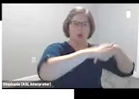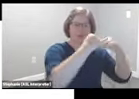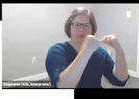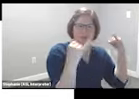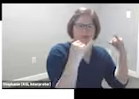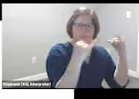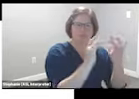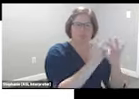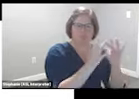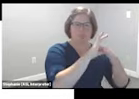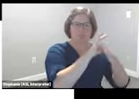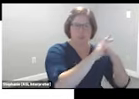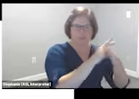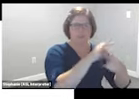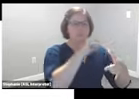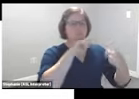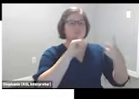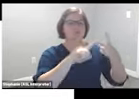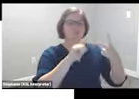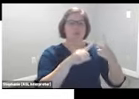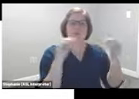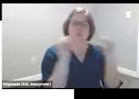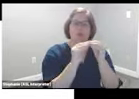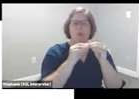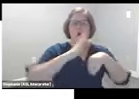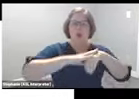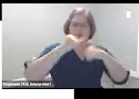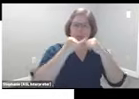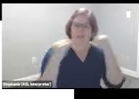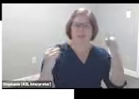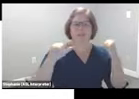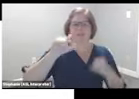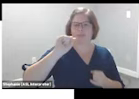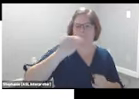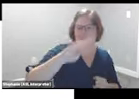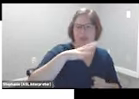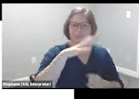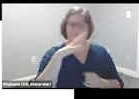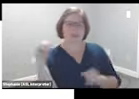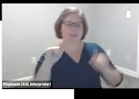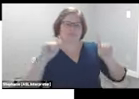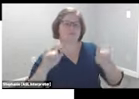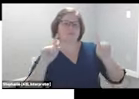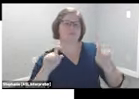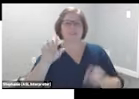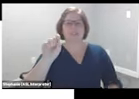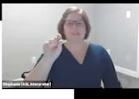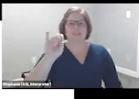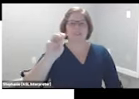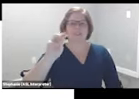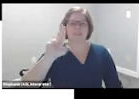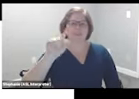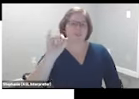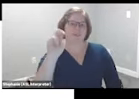And there's access to virtual labs and simulations and resources that will support learning in that way. But there are a